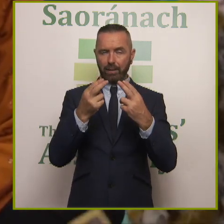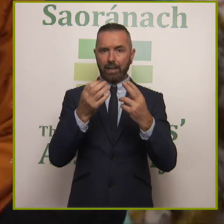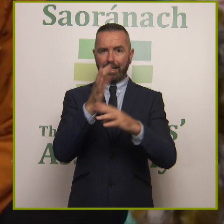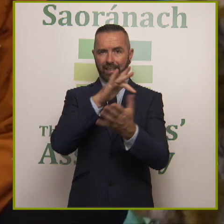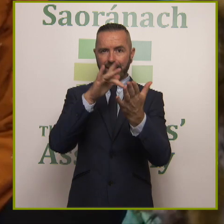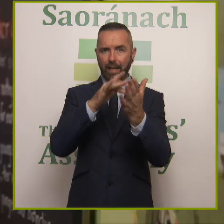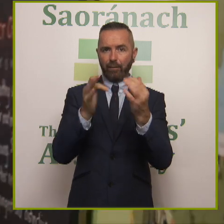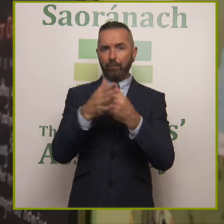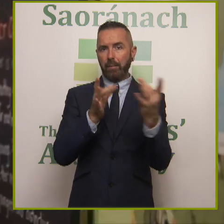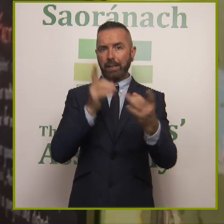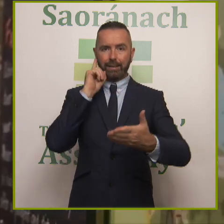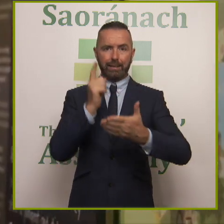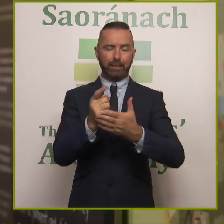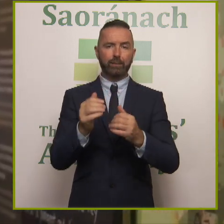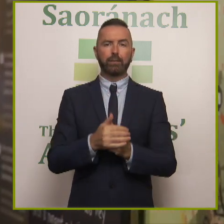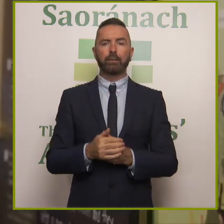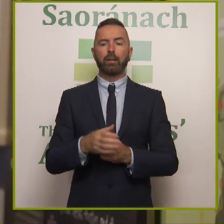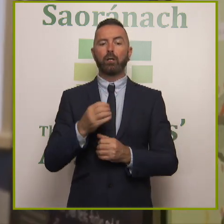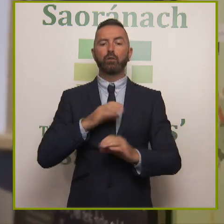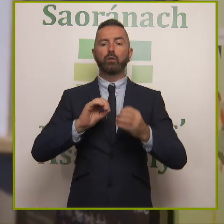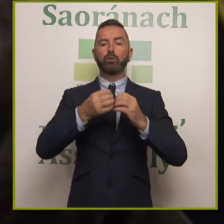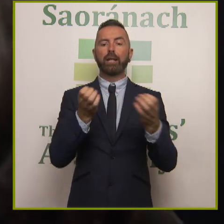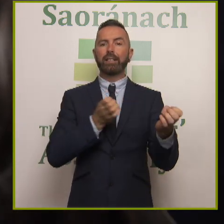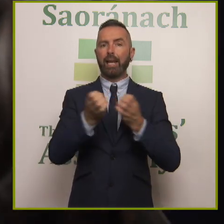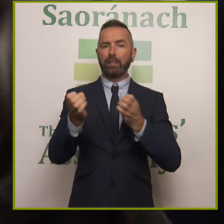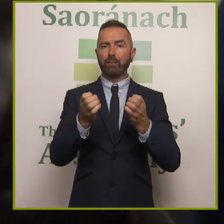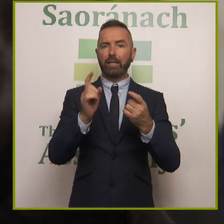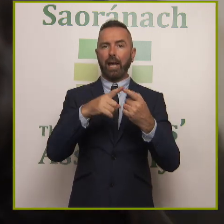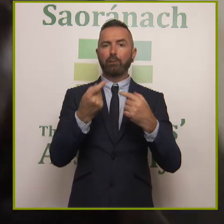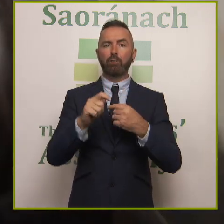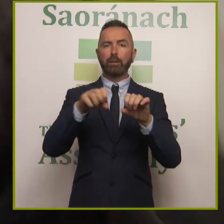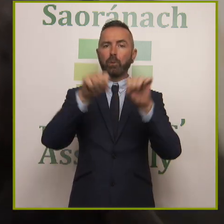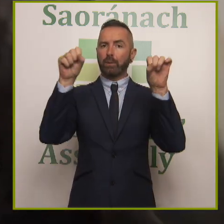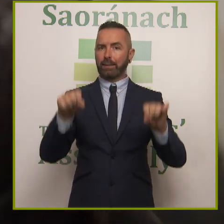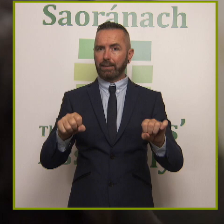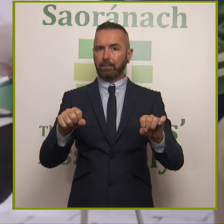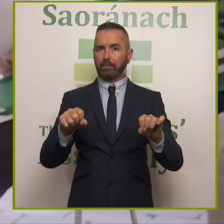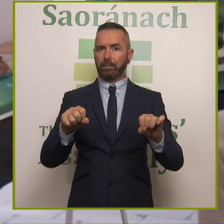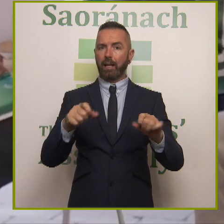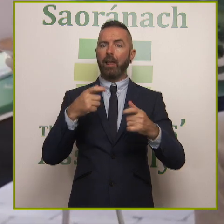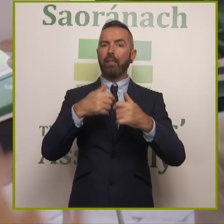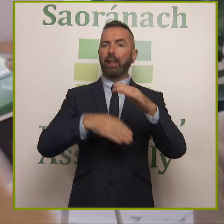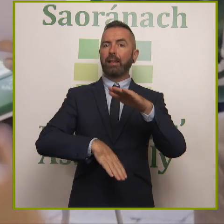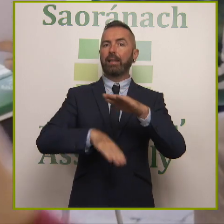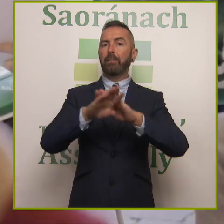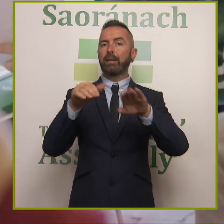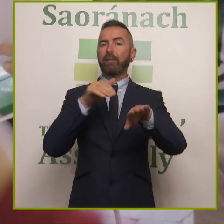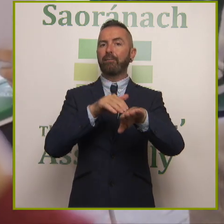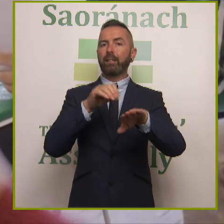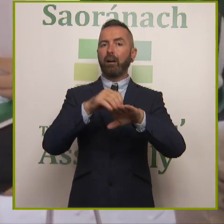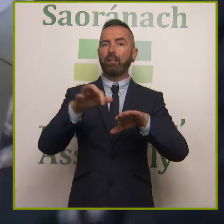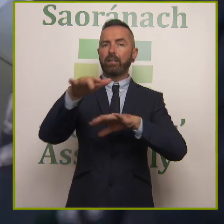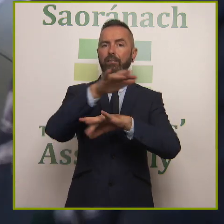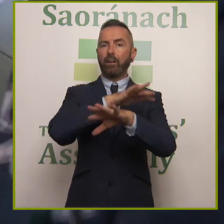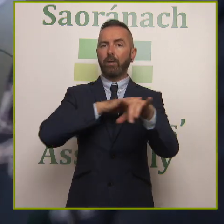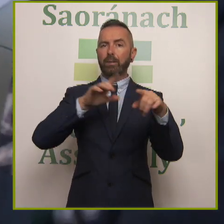we make. To create energy and transport systems which limit our impact on the environment